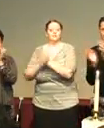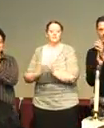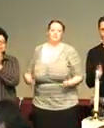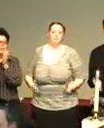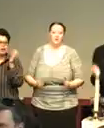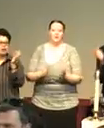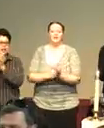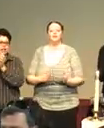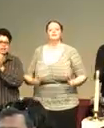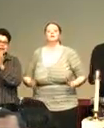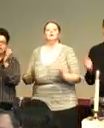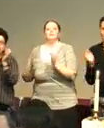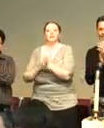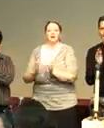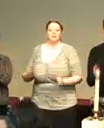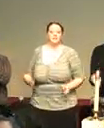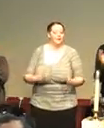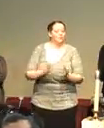our